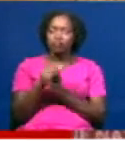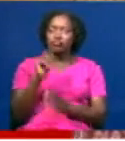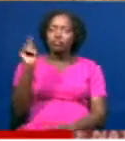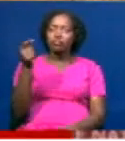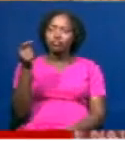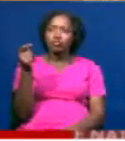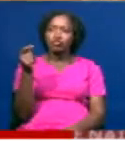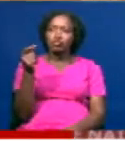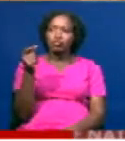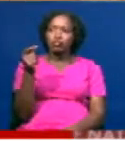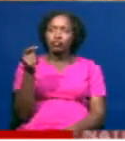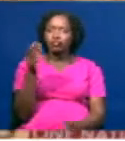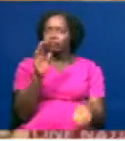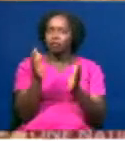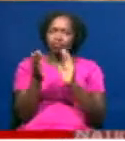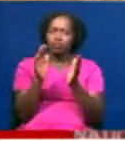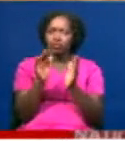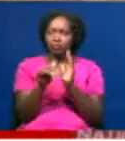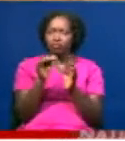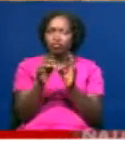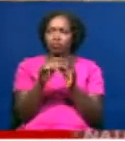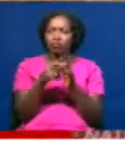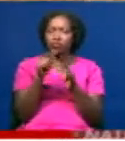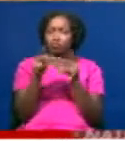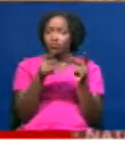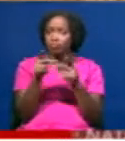And it is our estimation that if we embark on that process